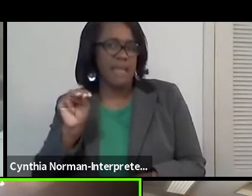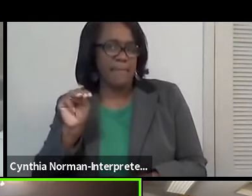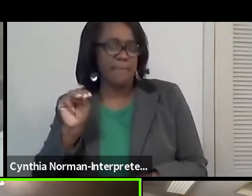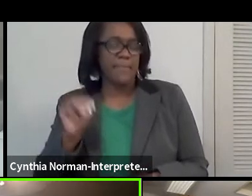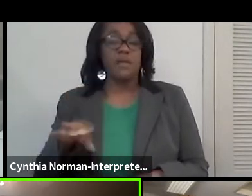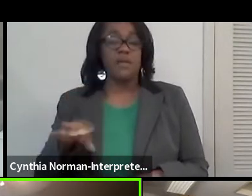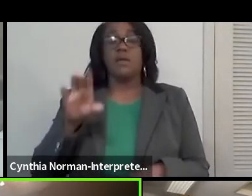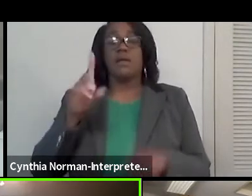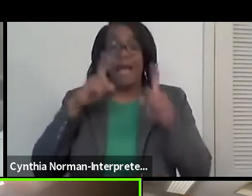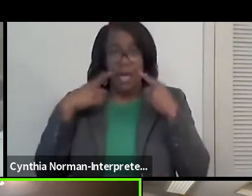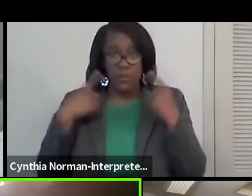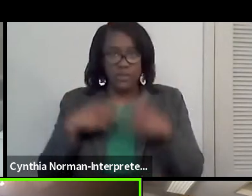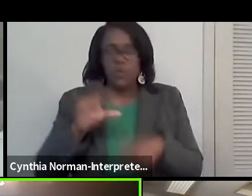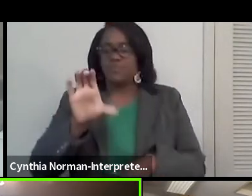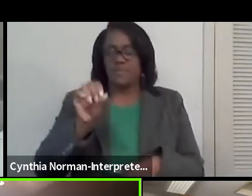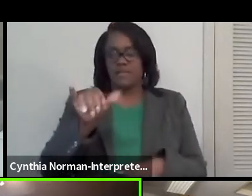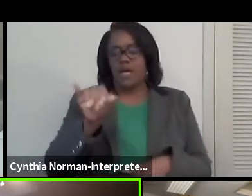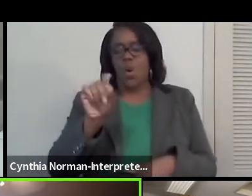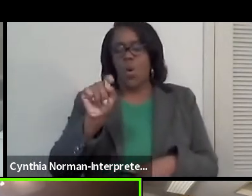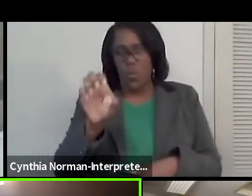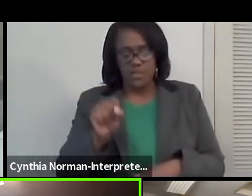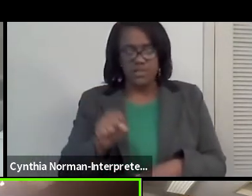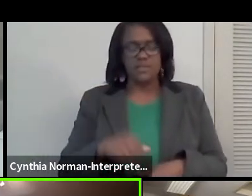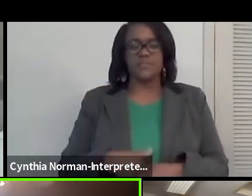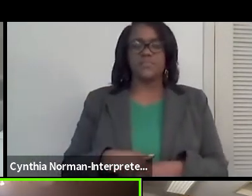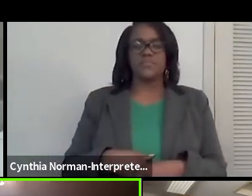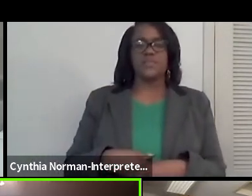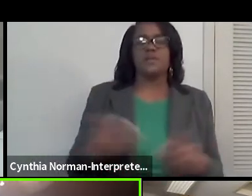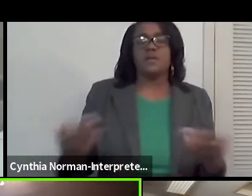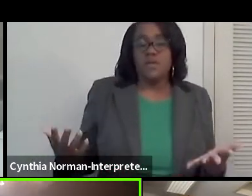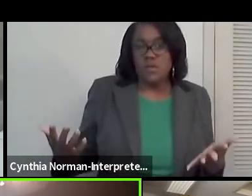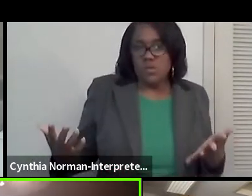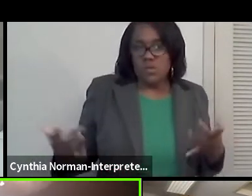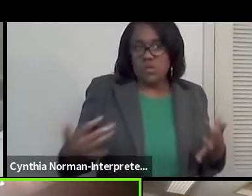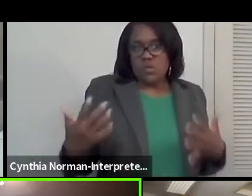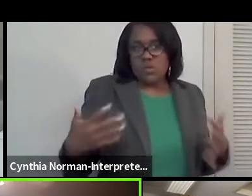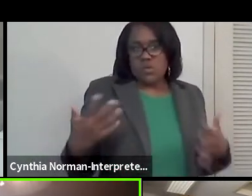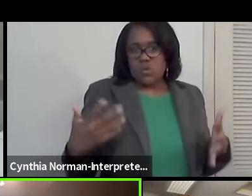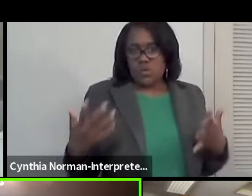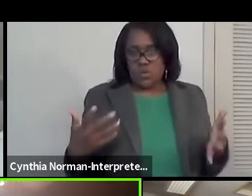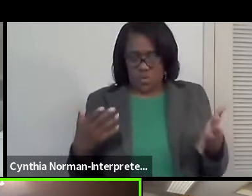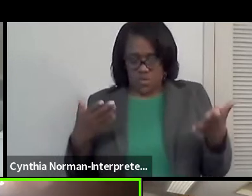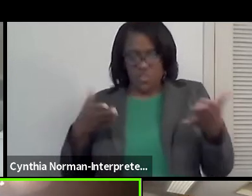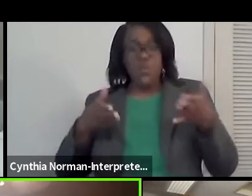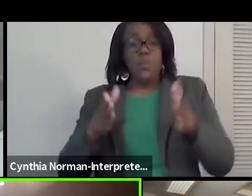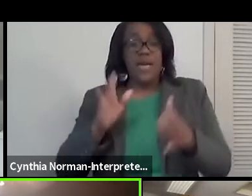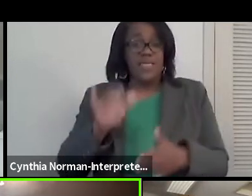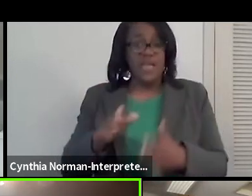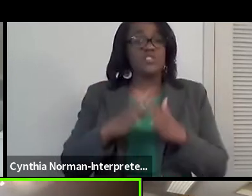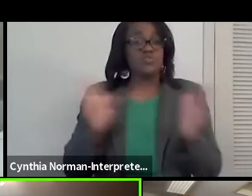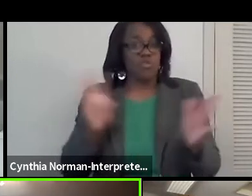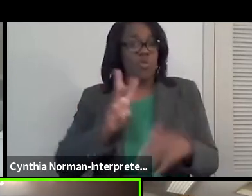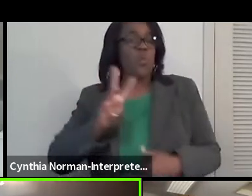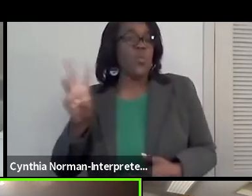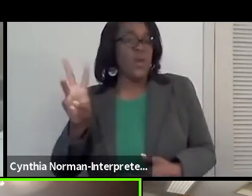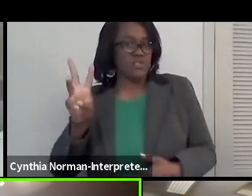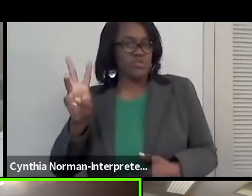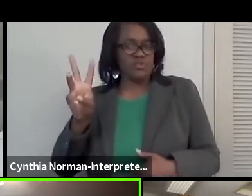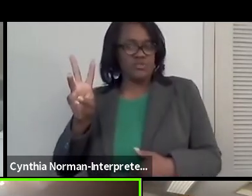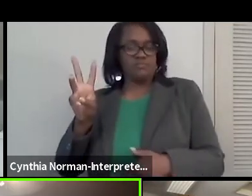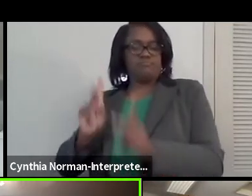coyotes. As I mentioned, the way that the general Western society, I'm gonna keep it Western for